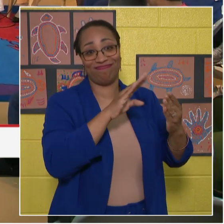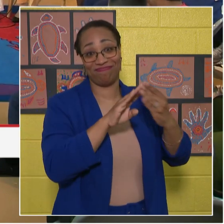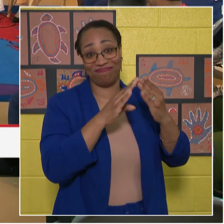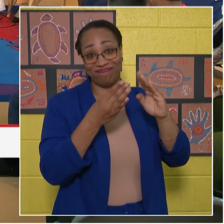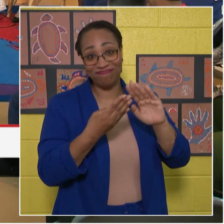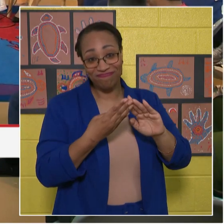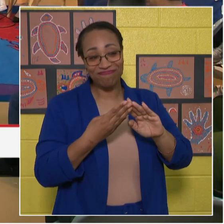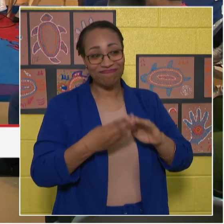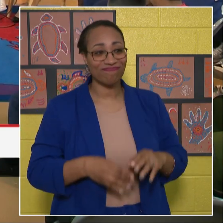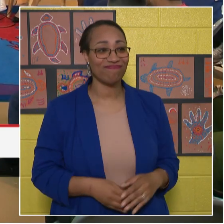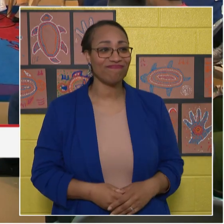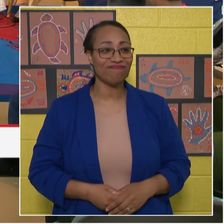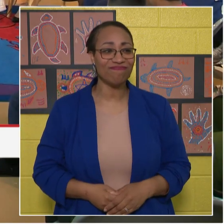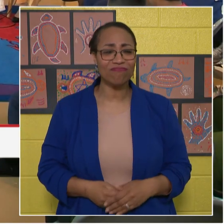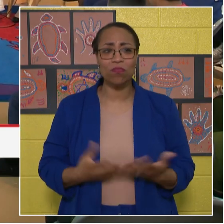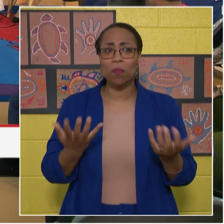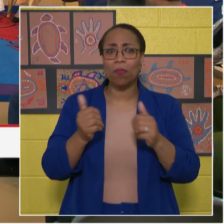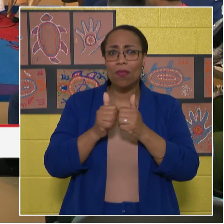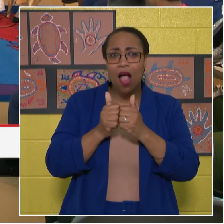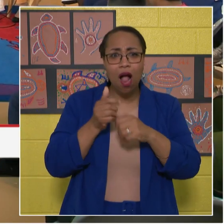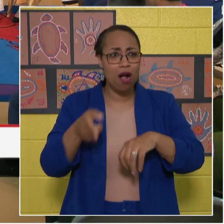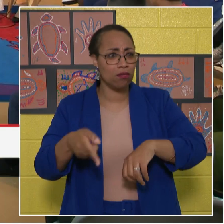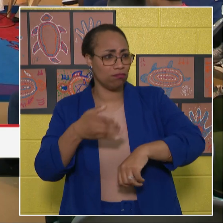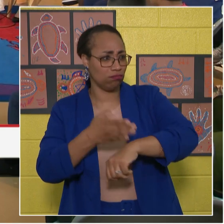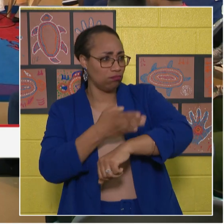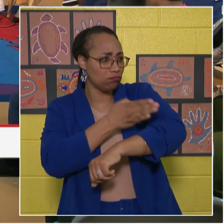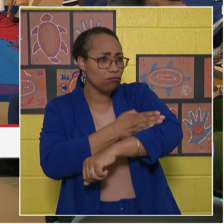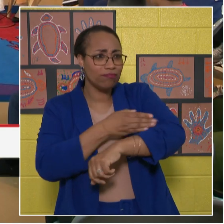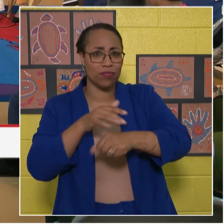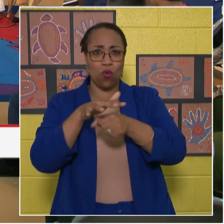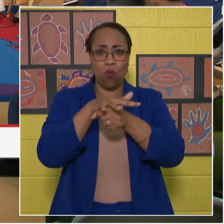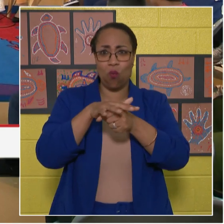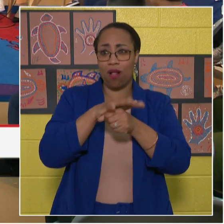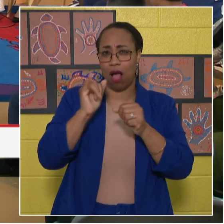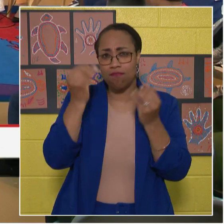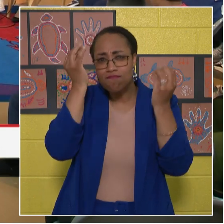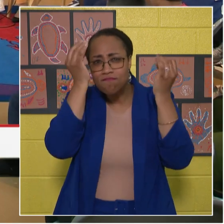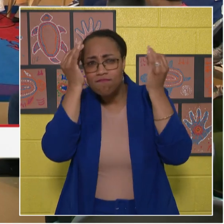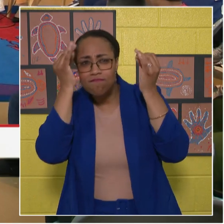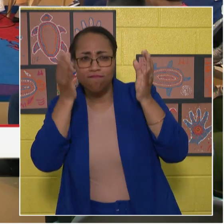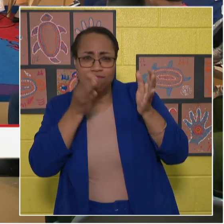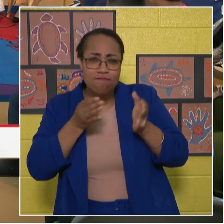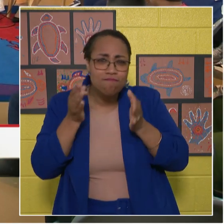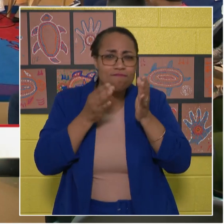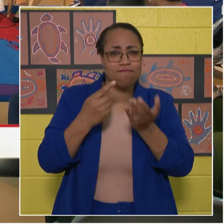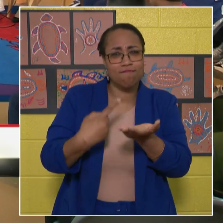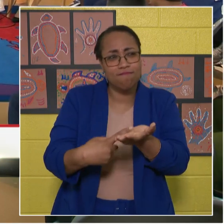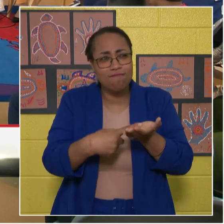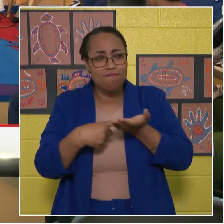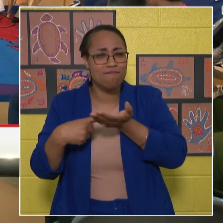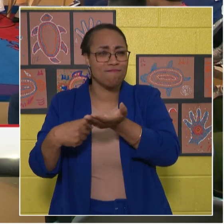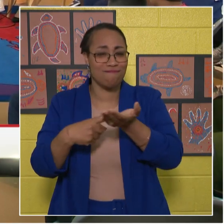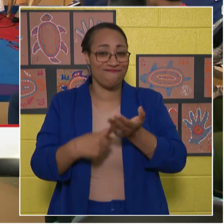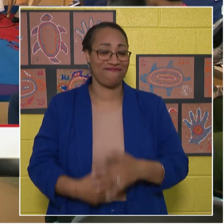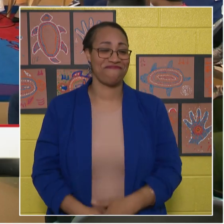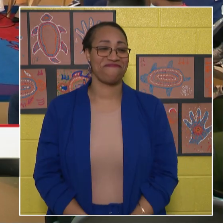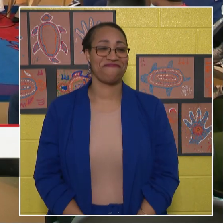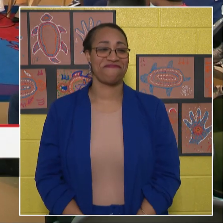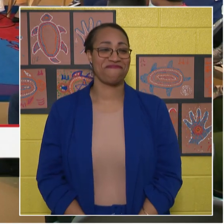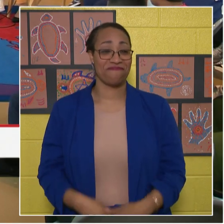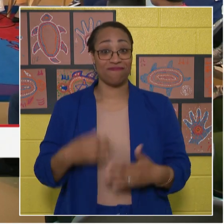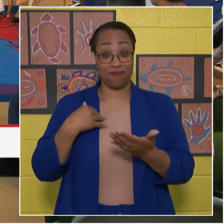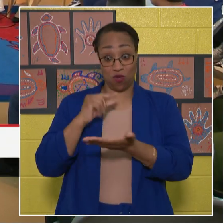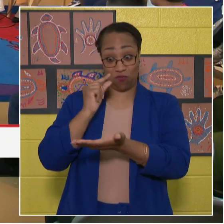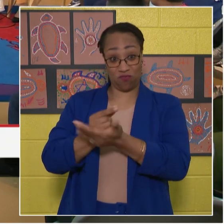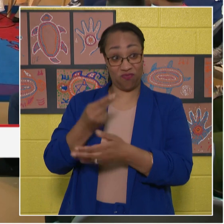I graduated from high school, I went to college in Pennsylvania, and I came home